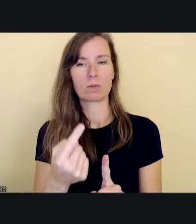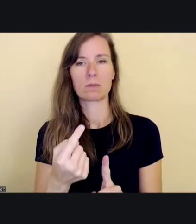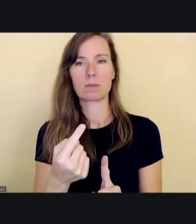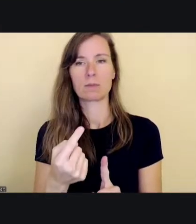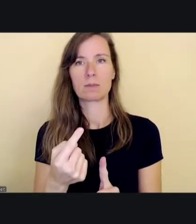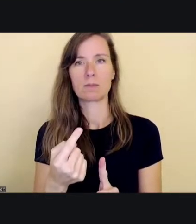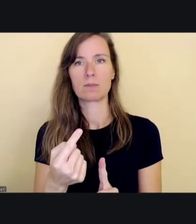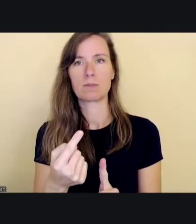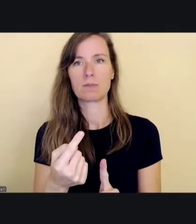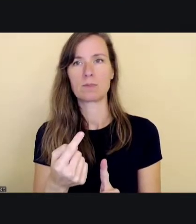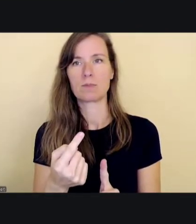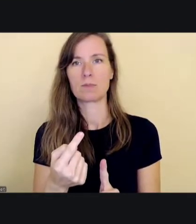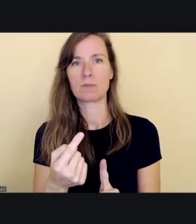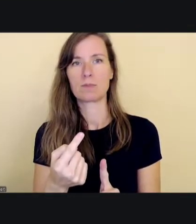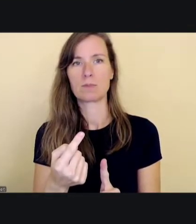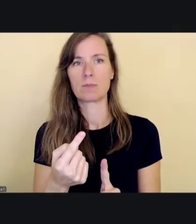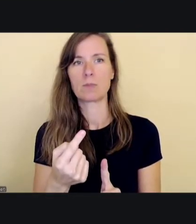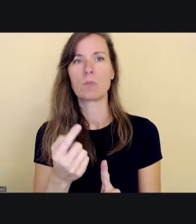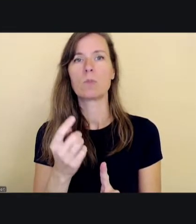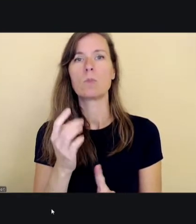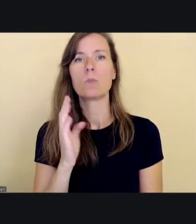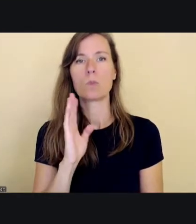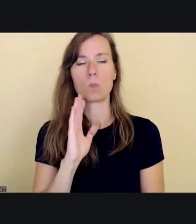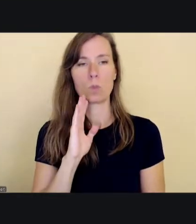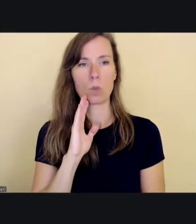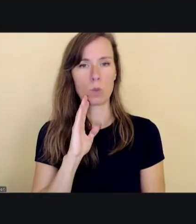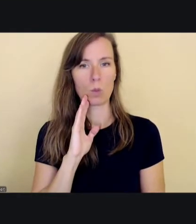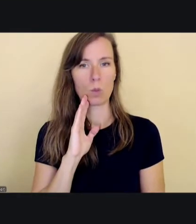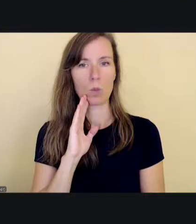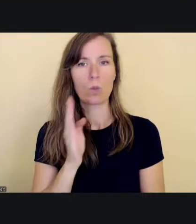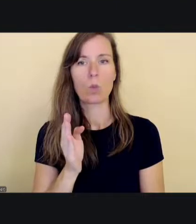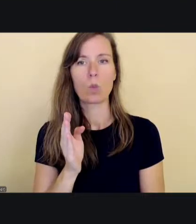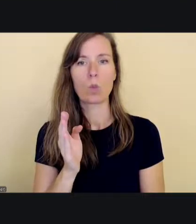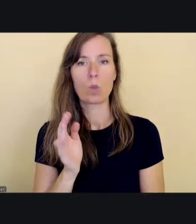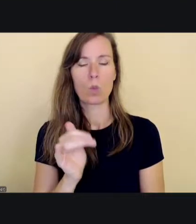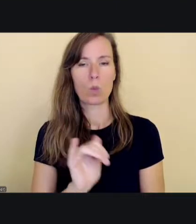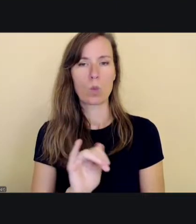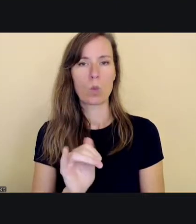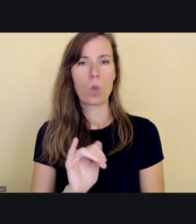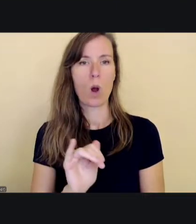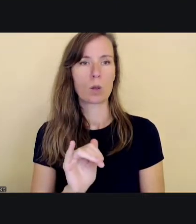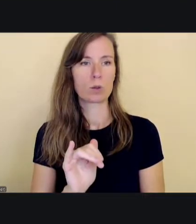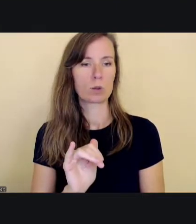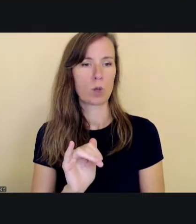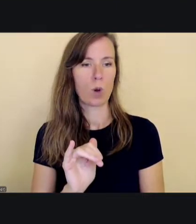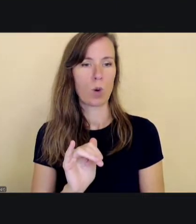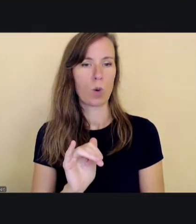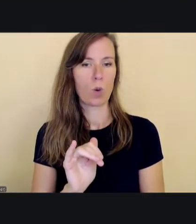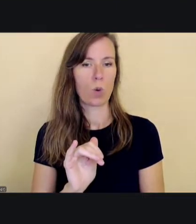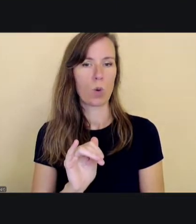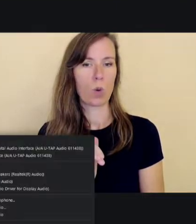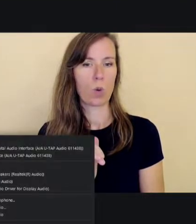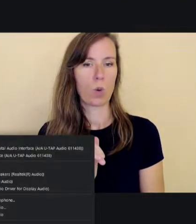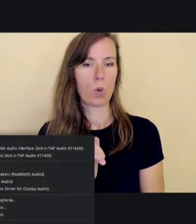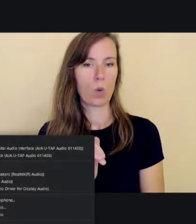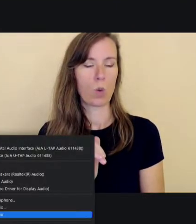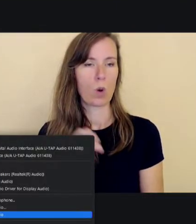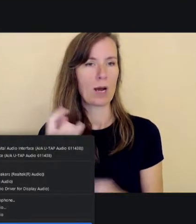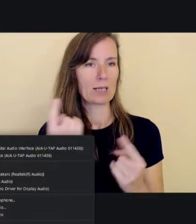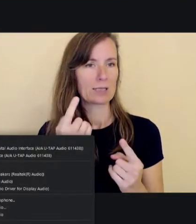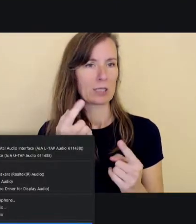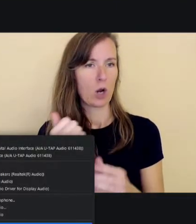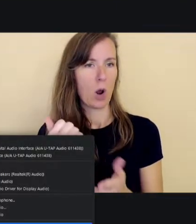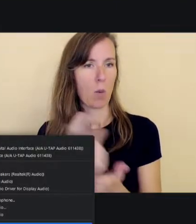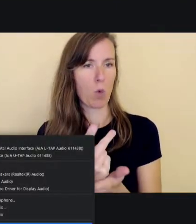Is there, and we will be considering the approval of those minutes separately as a 4B on